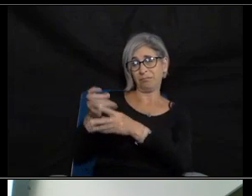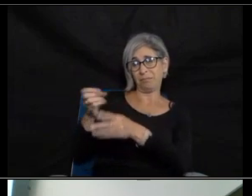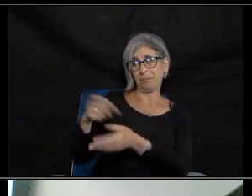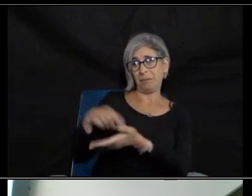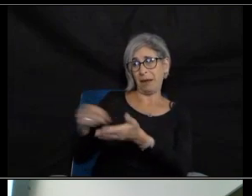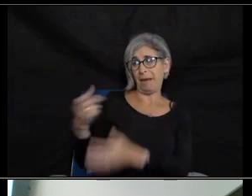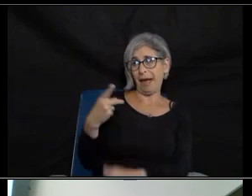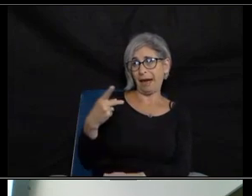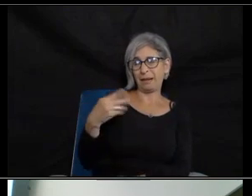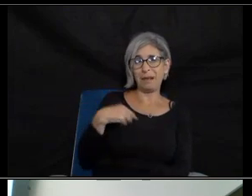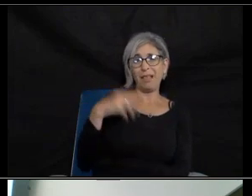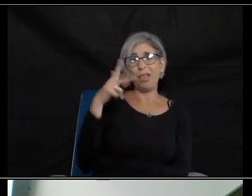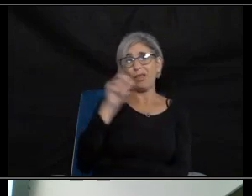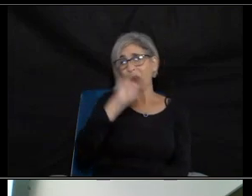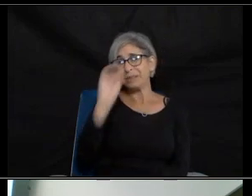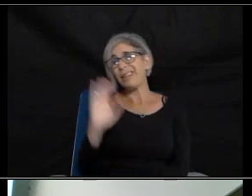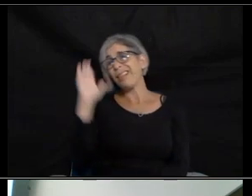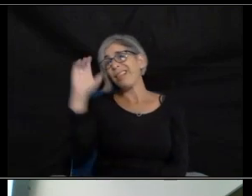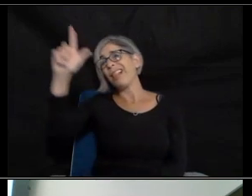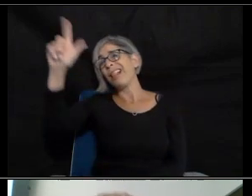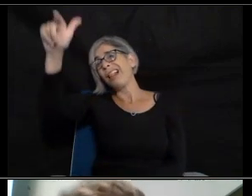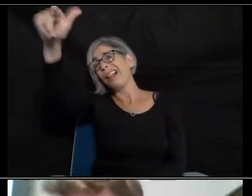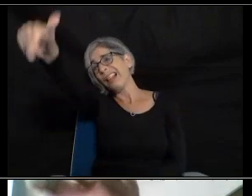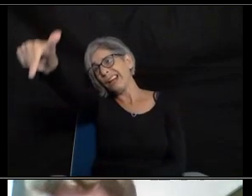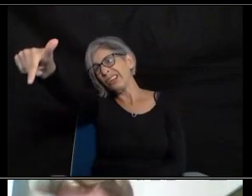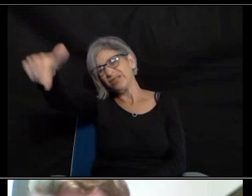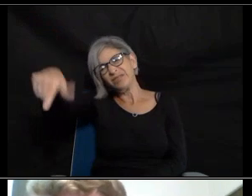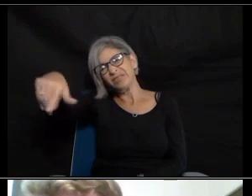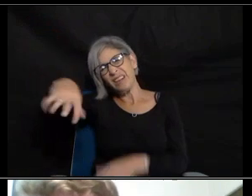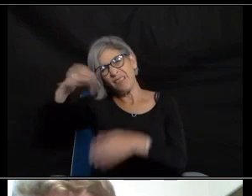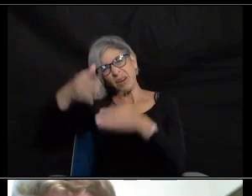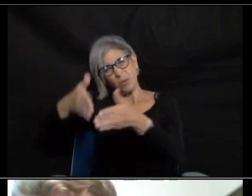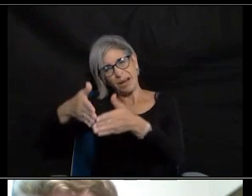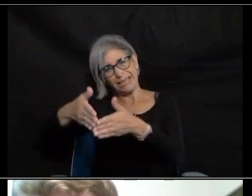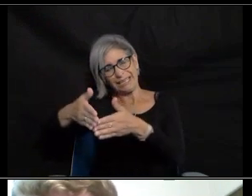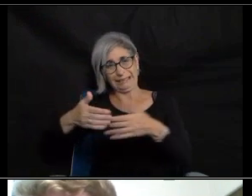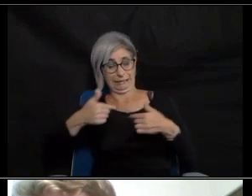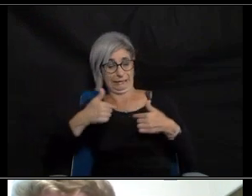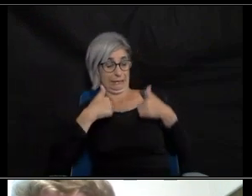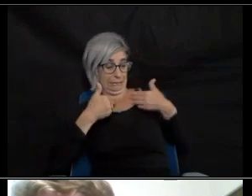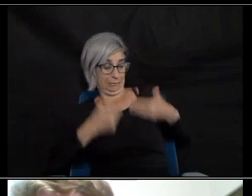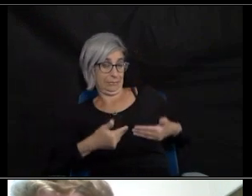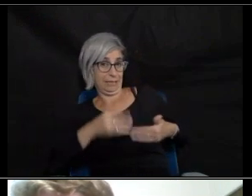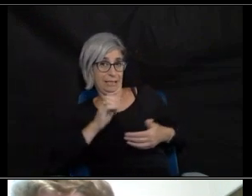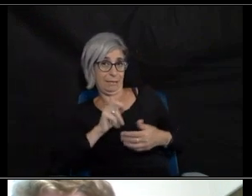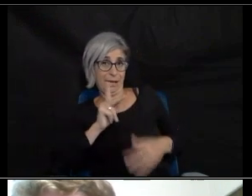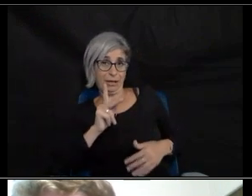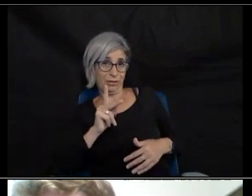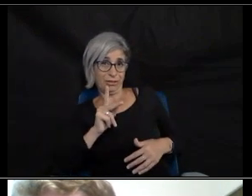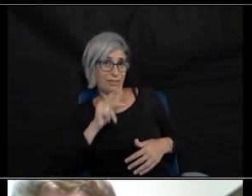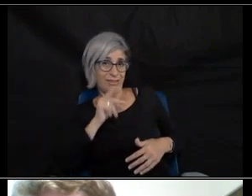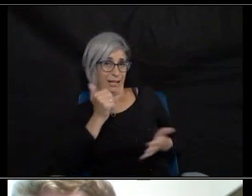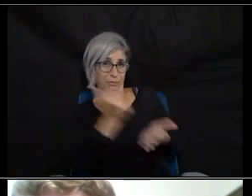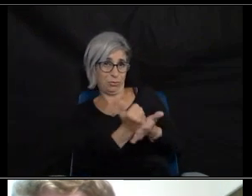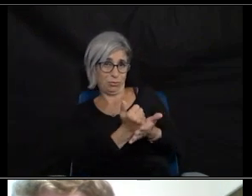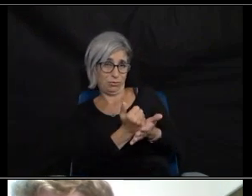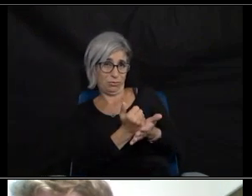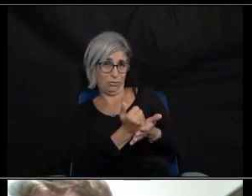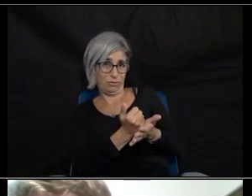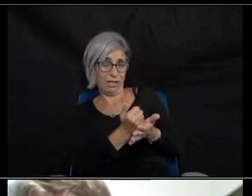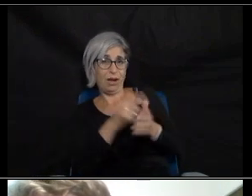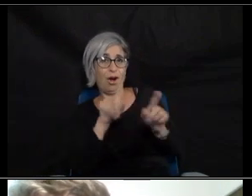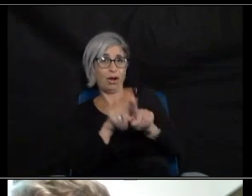30% I'm going to figure out somewhere down the road. Well, not only am I not going to get that loan, I'm going to get shown the